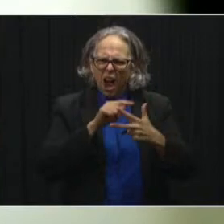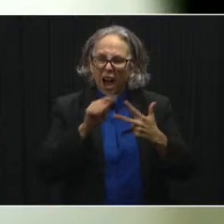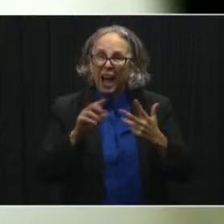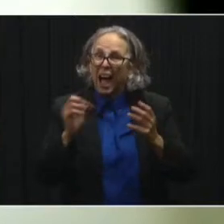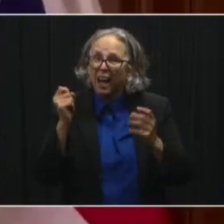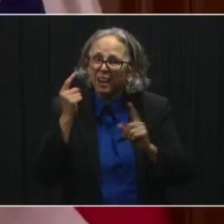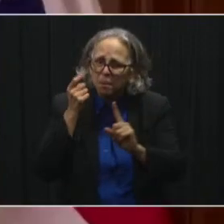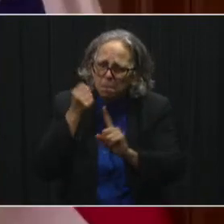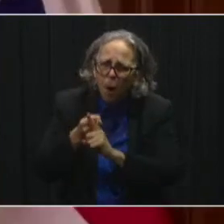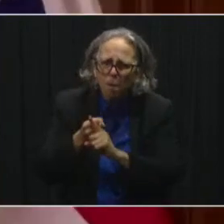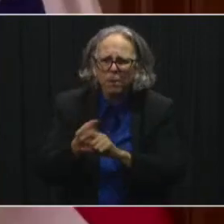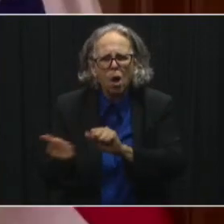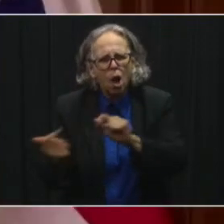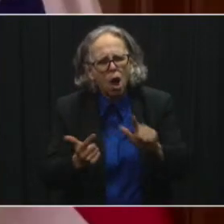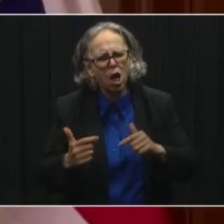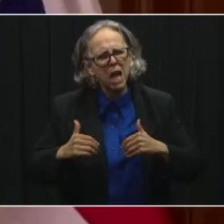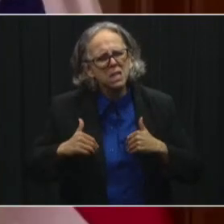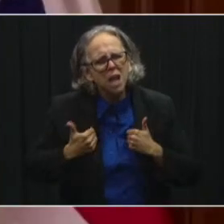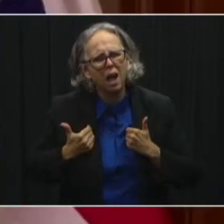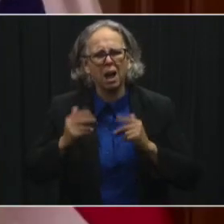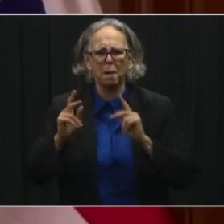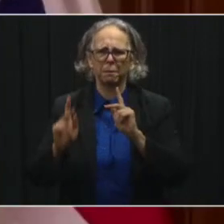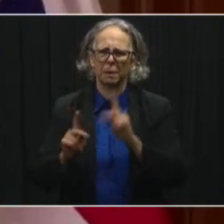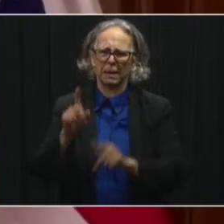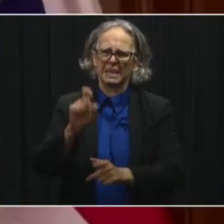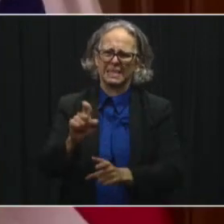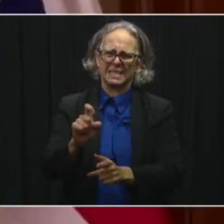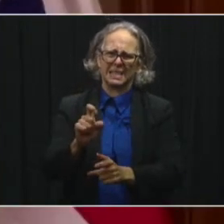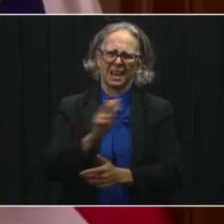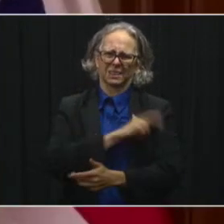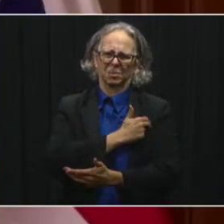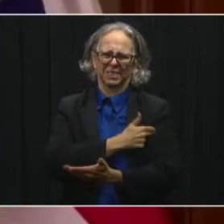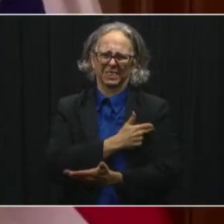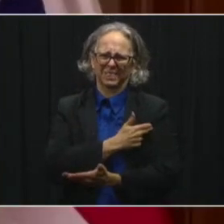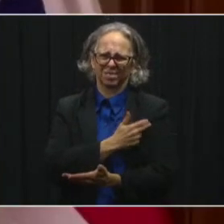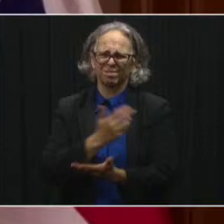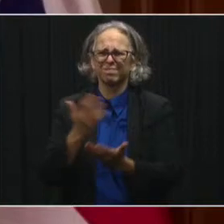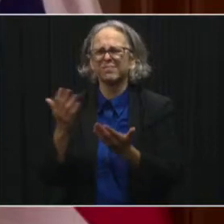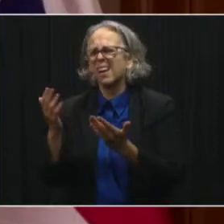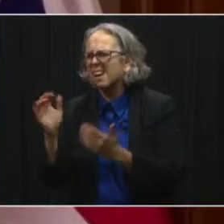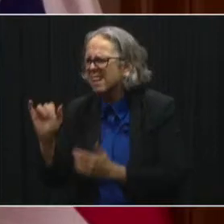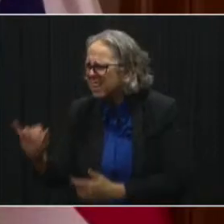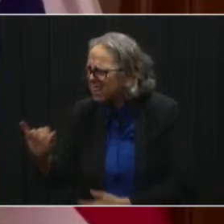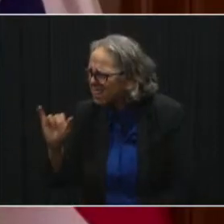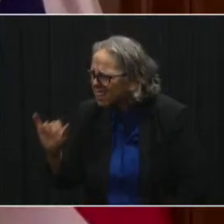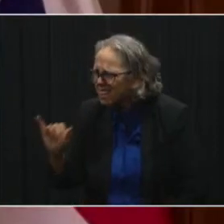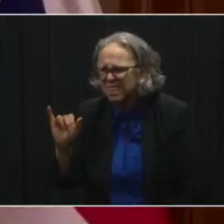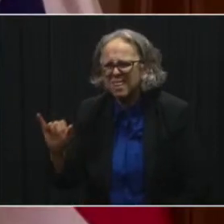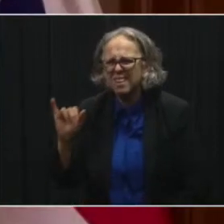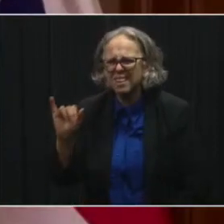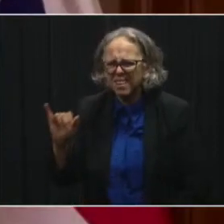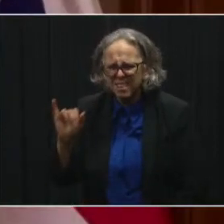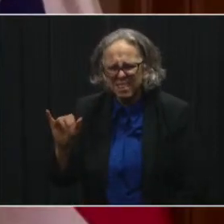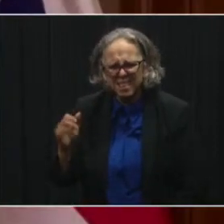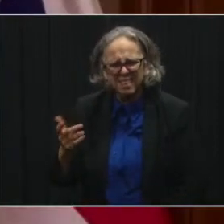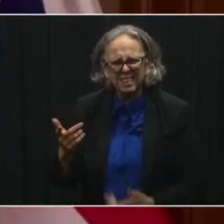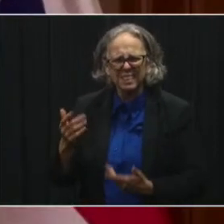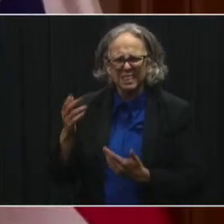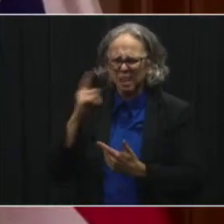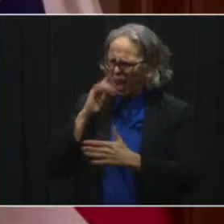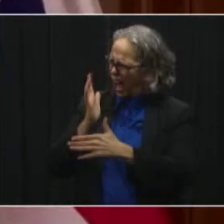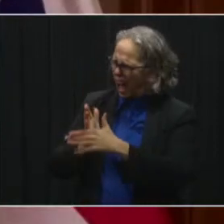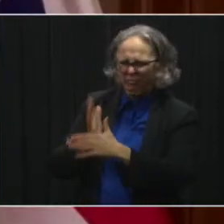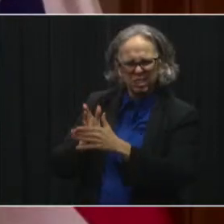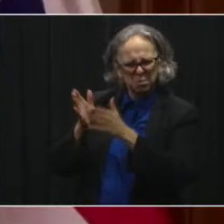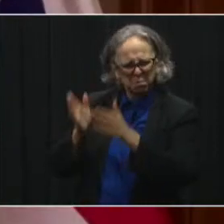Doctor, I think that the average Ohioan might be surprised by what you just said, that you're dealing. I